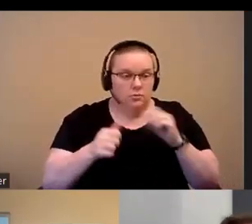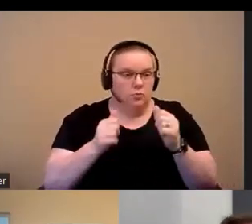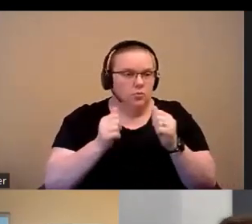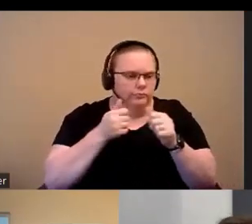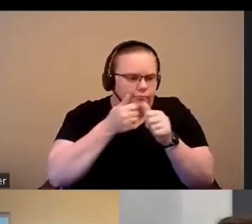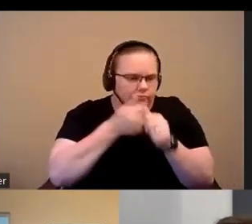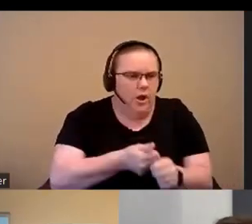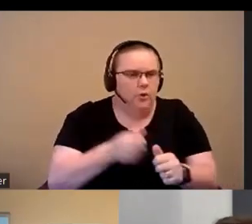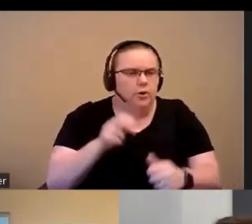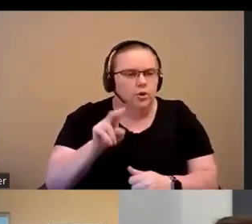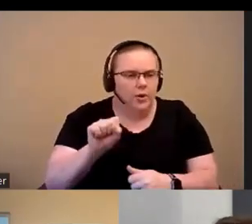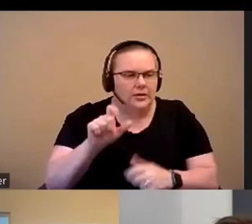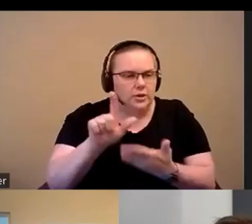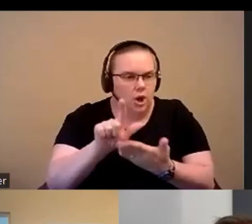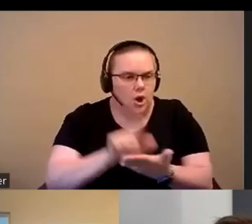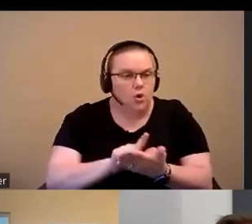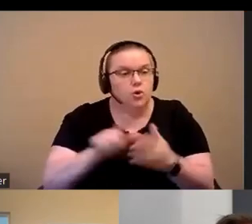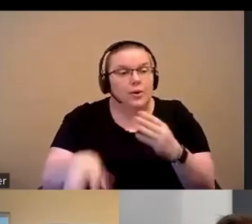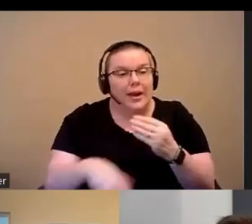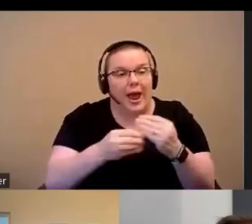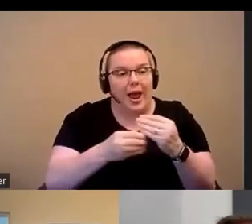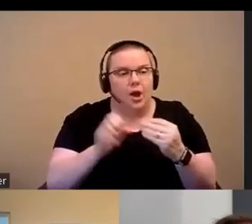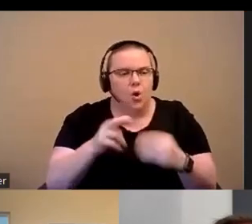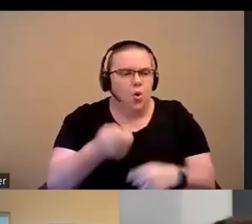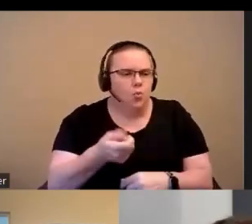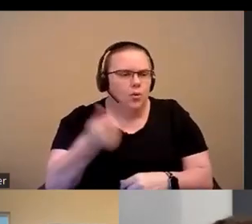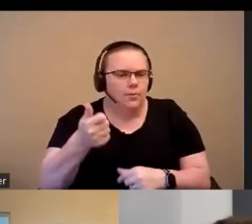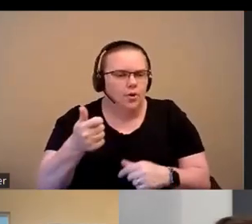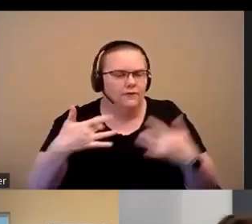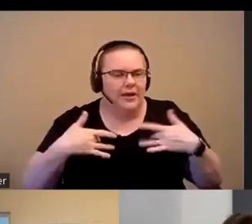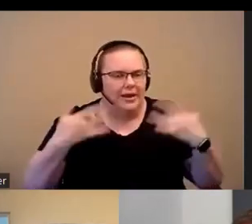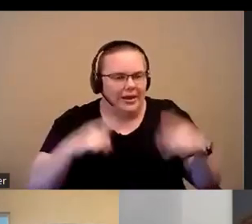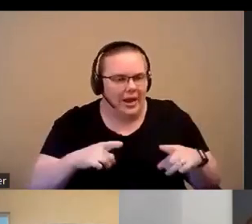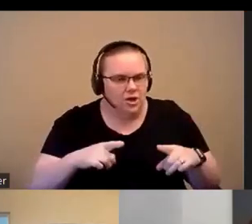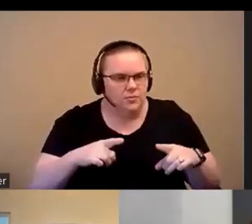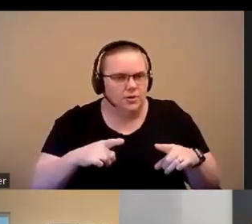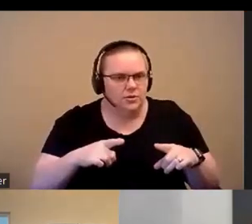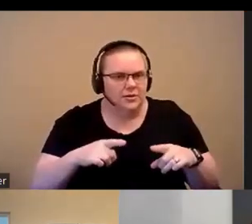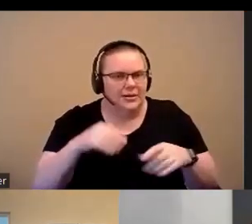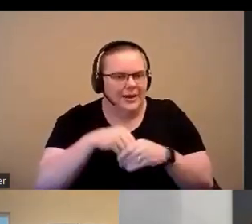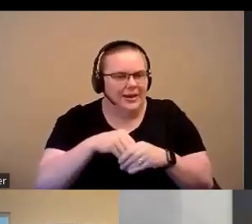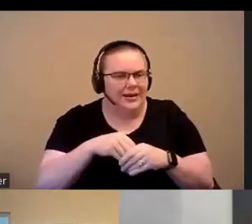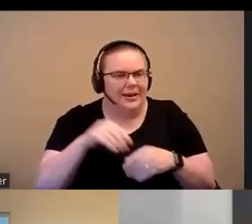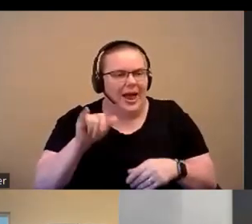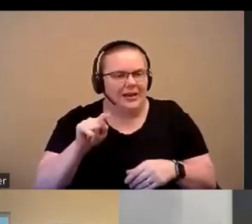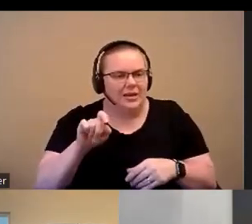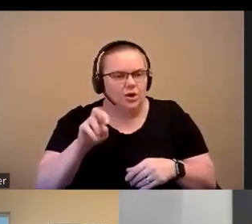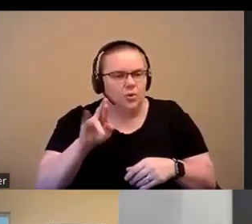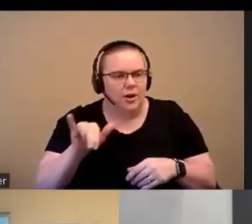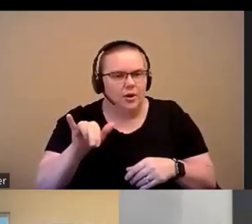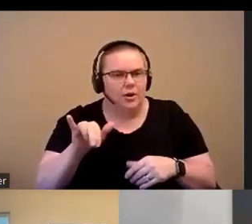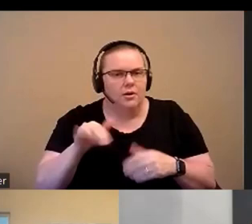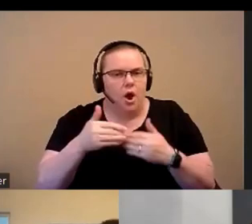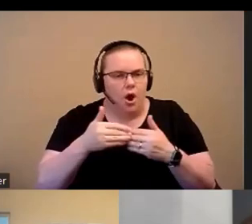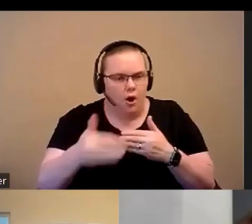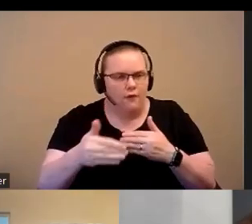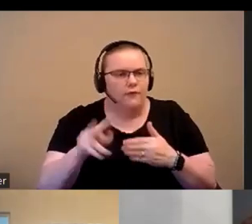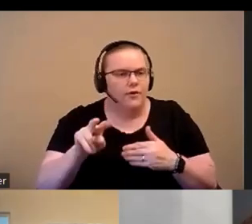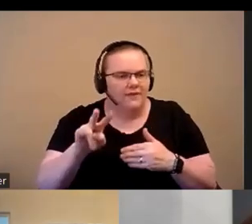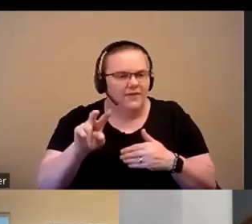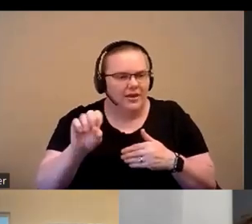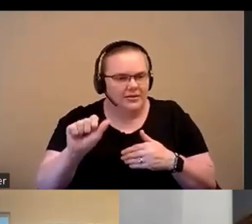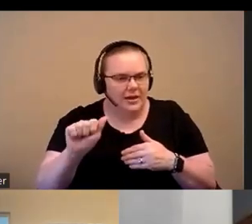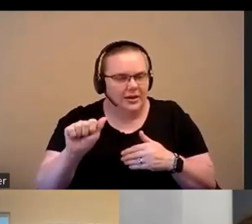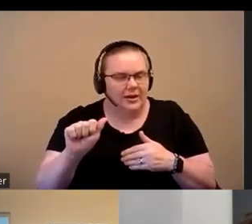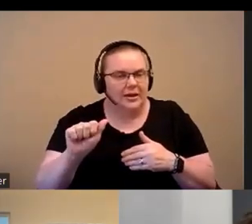or remove engagements in an itinerary over the course of a visa, even if, as long